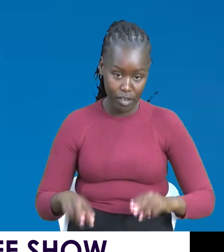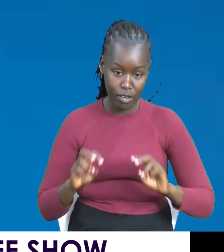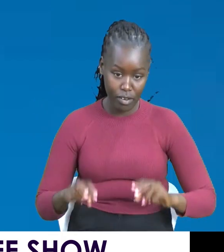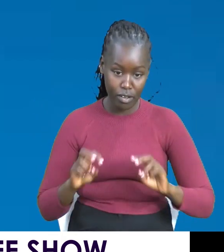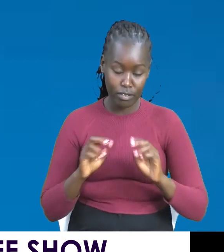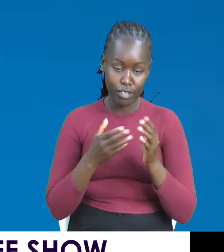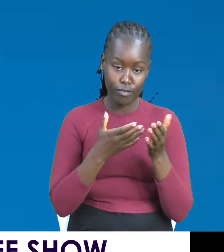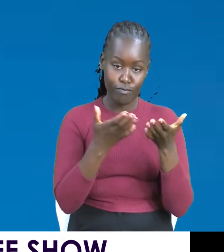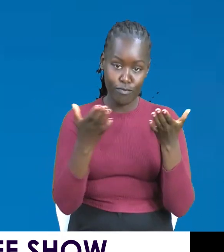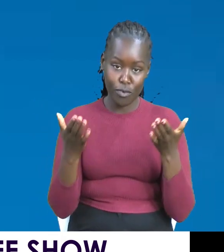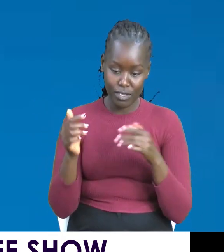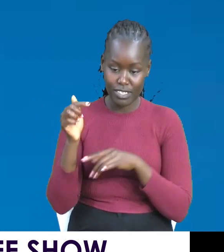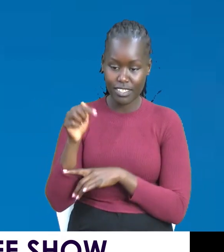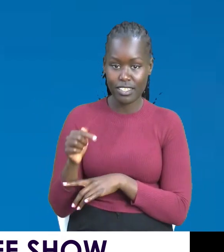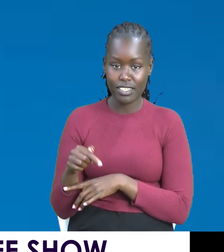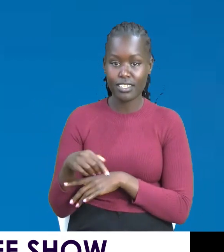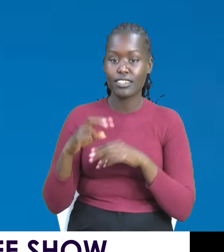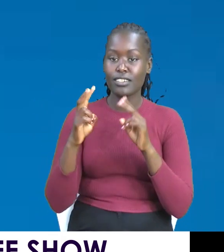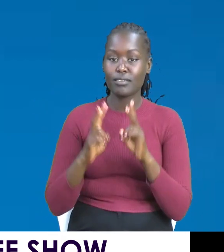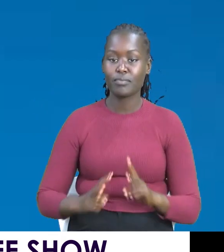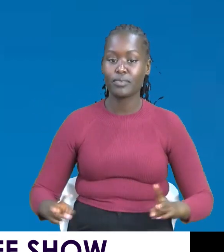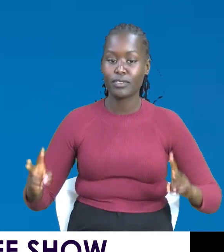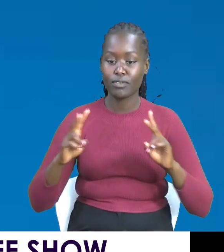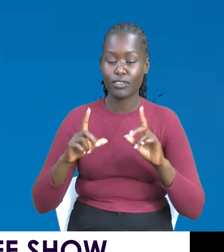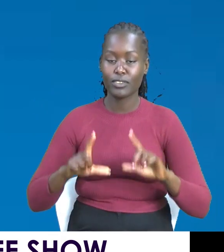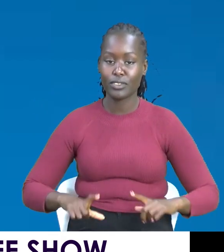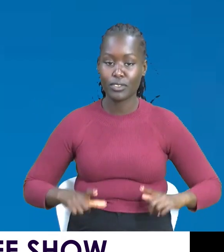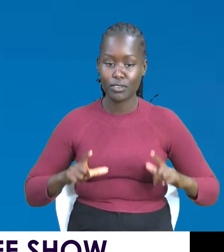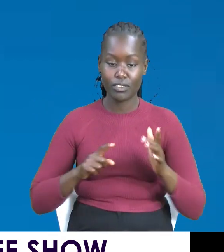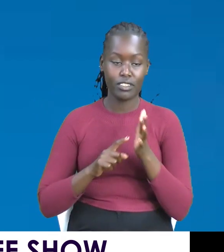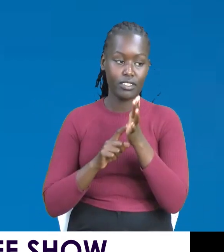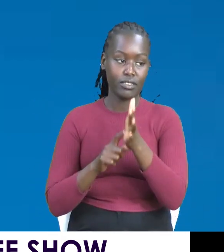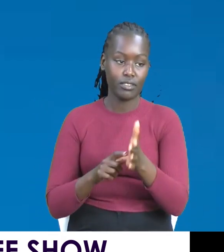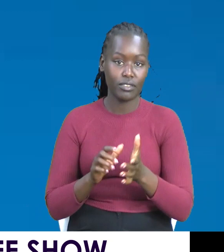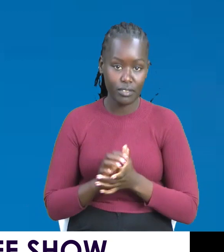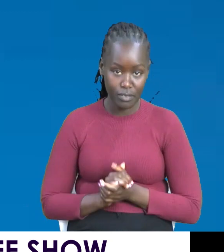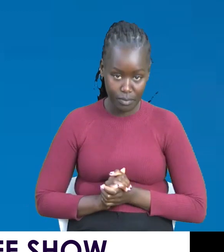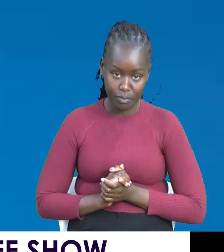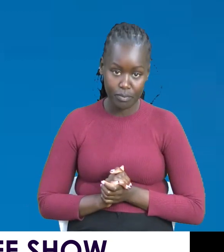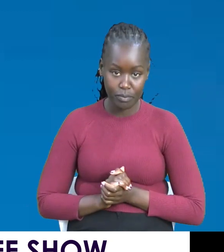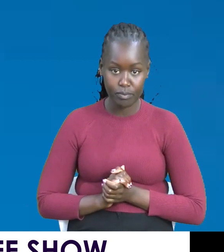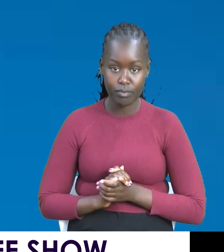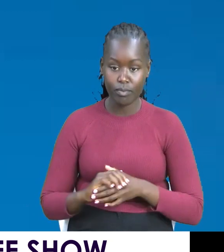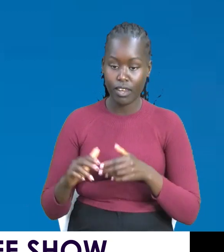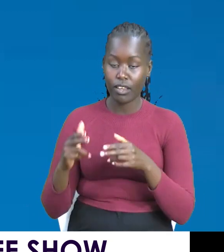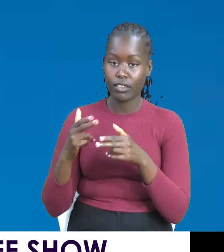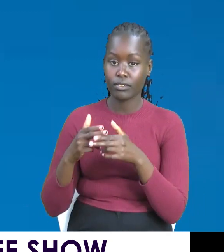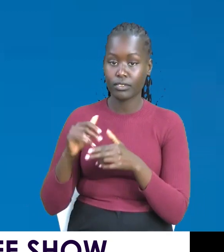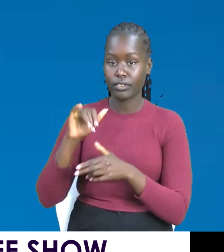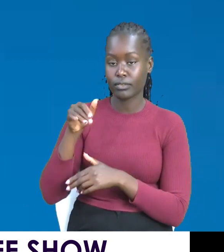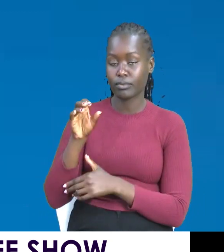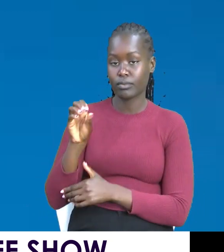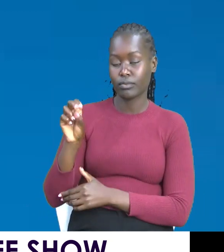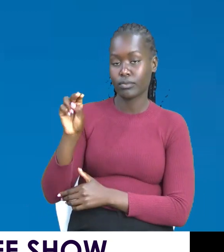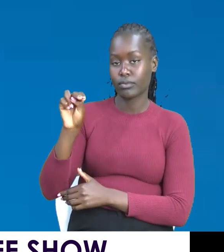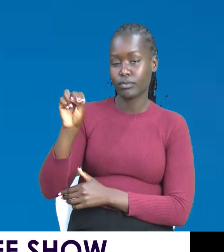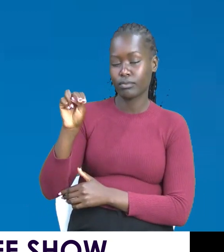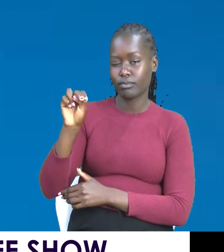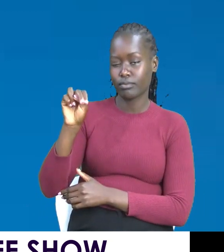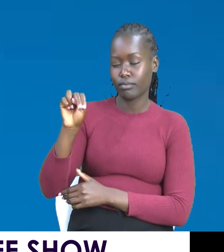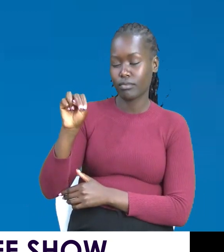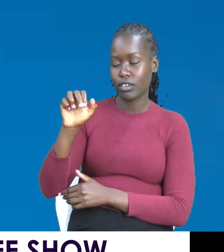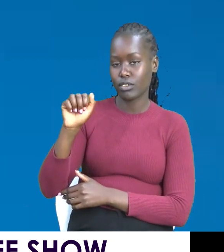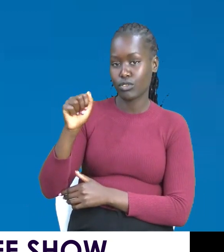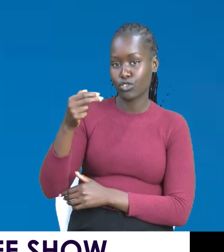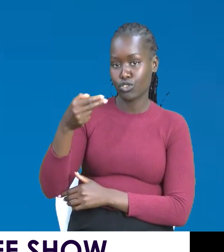Welcome, viewers. This is the Treasures of Life show. And my name is Jonah Simba. By the